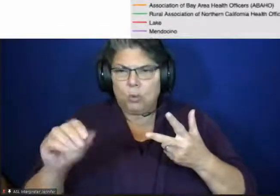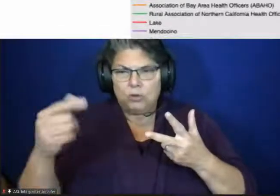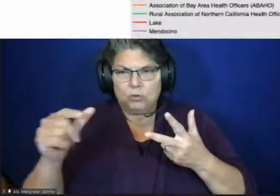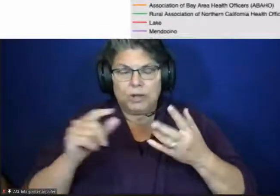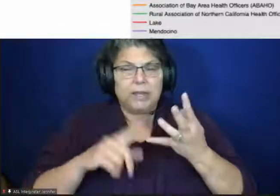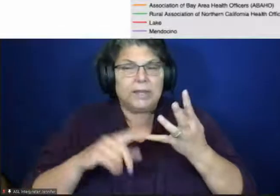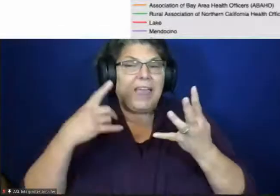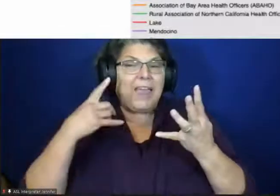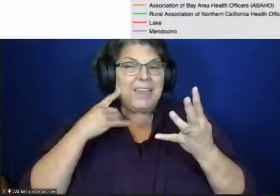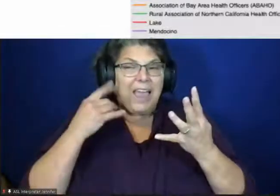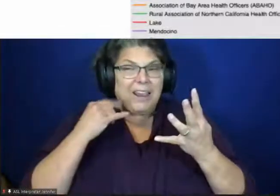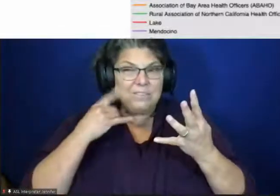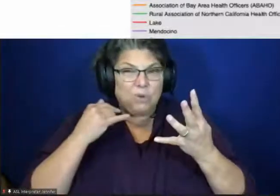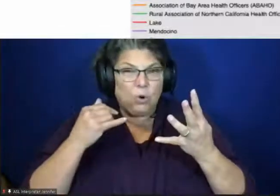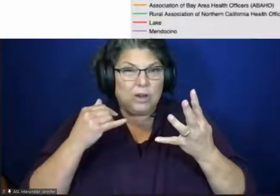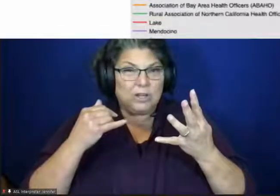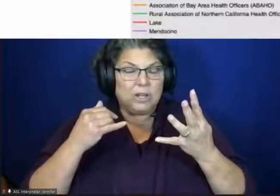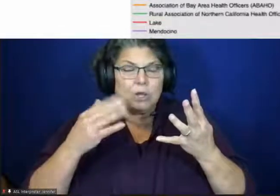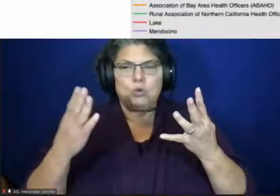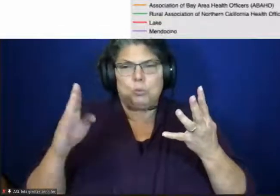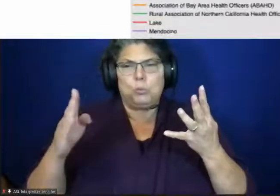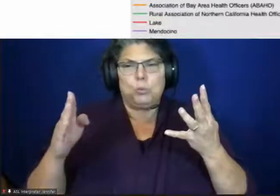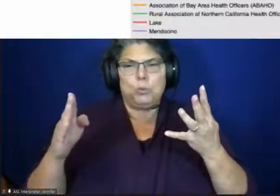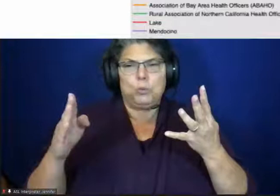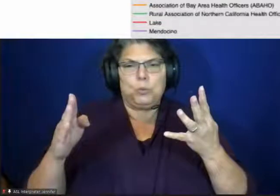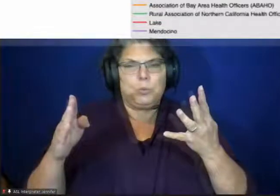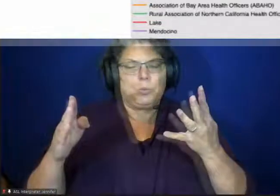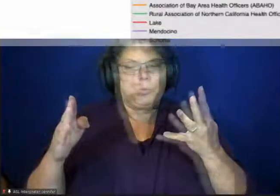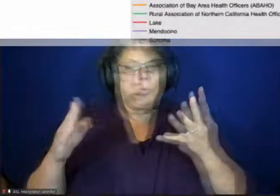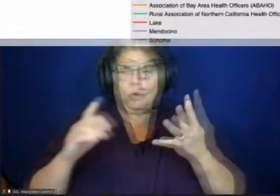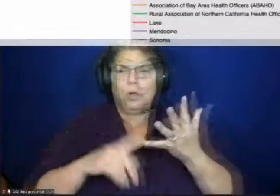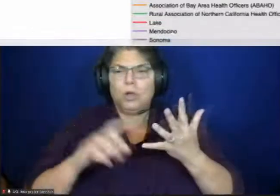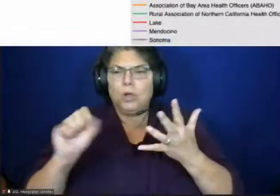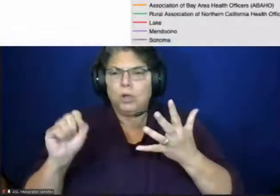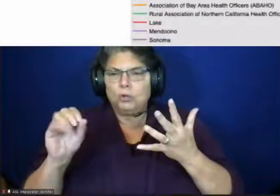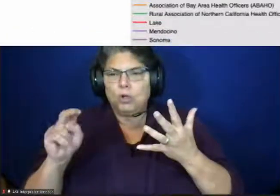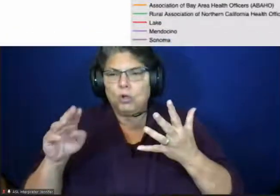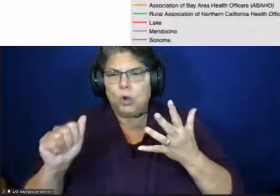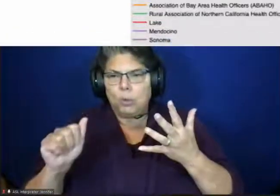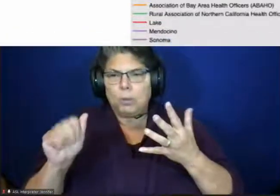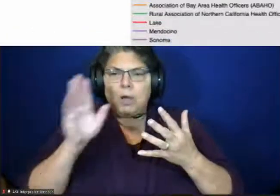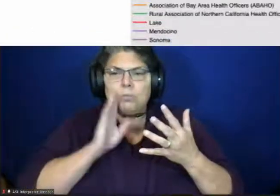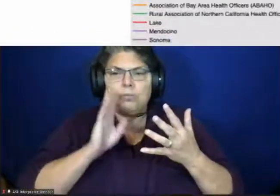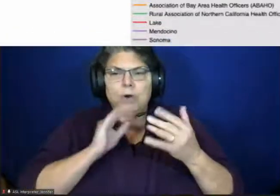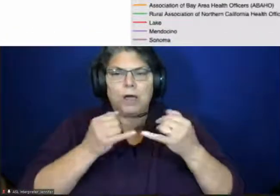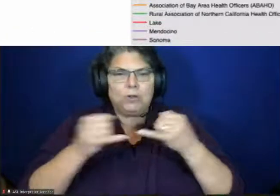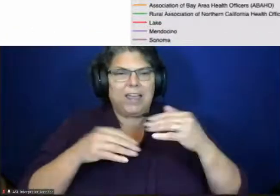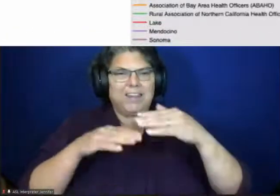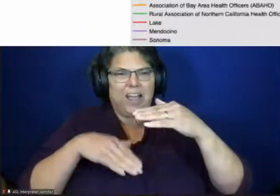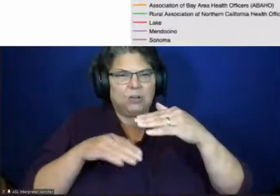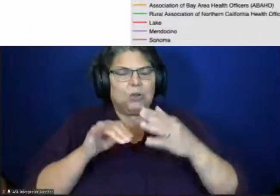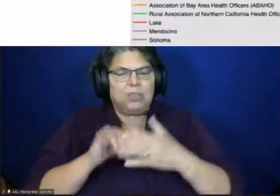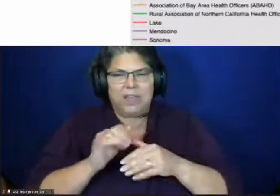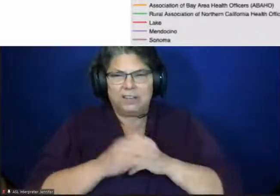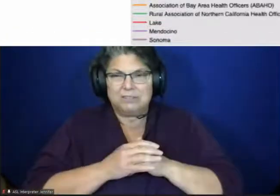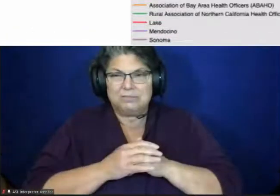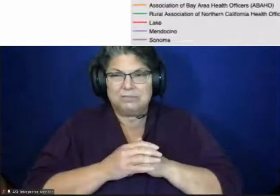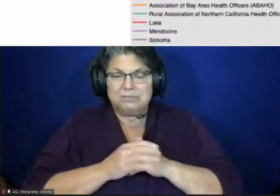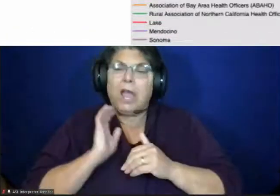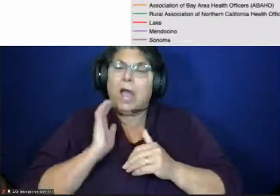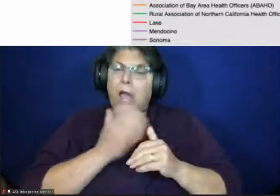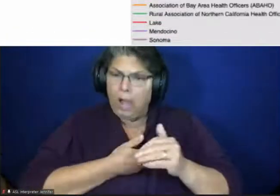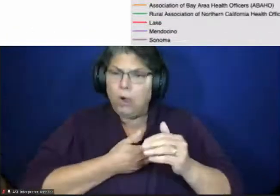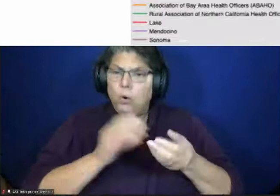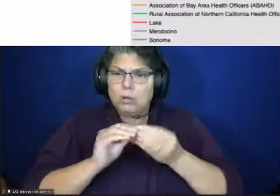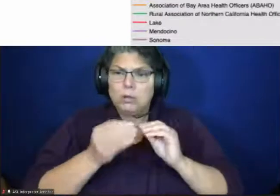California line is the blue line. Sonoma is the brown line below that. We have a lower rate than the